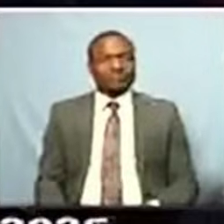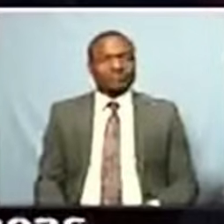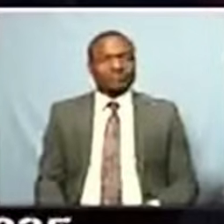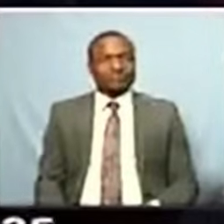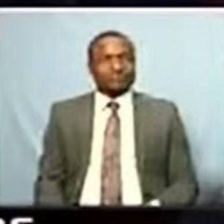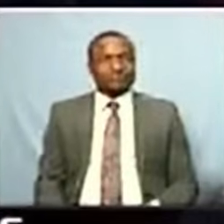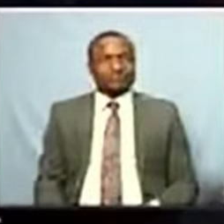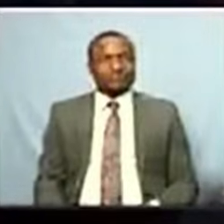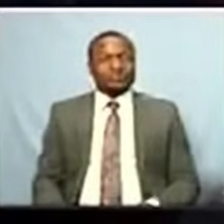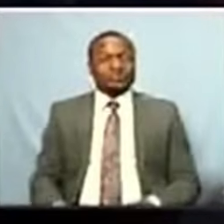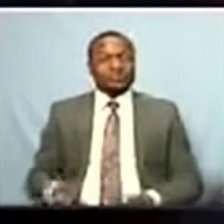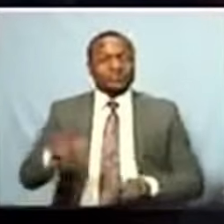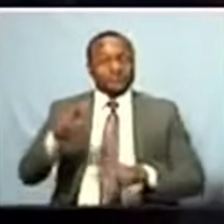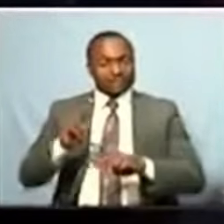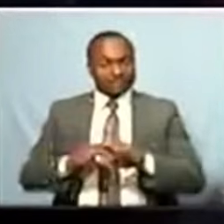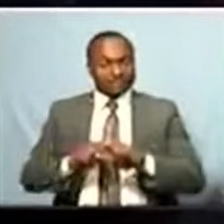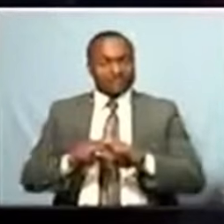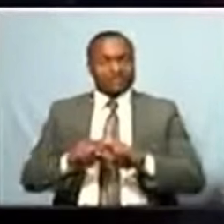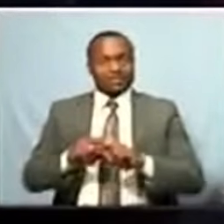sitting of Parliament